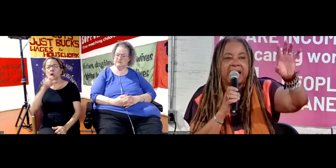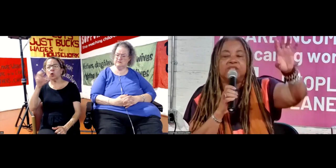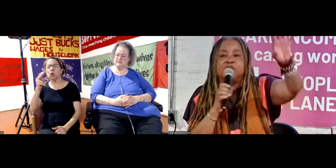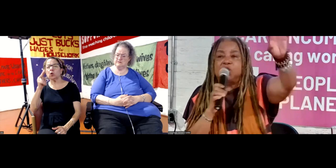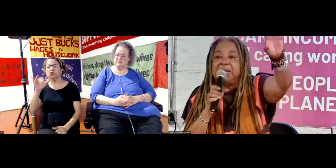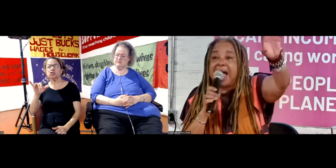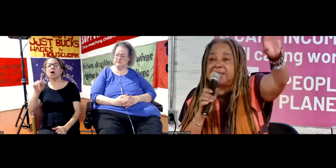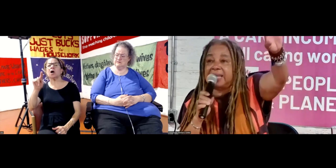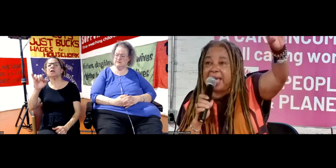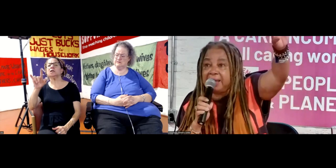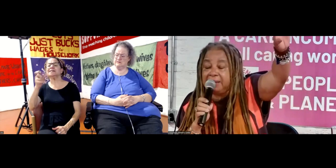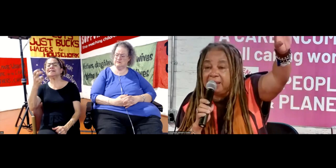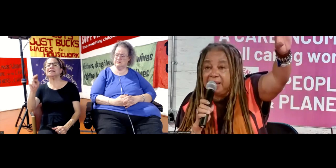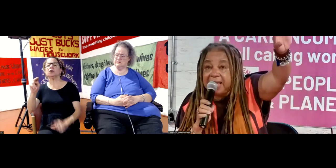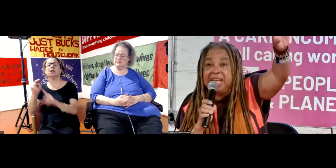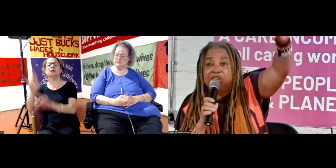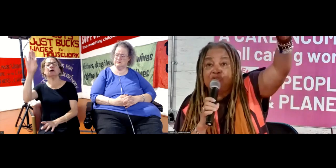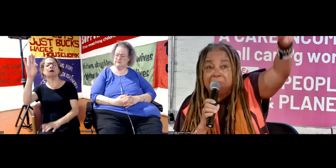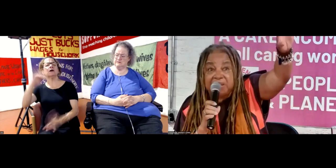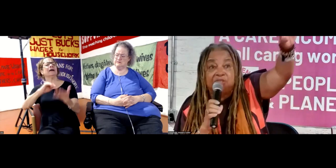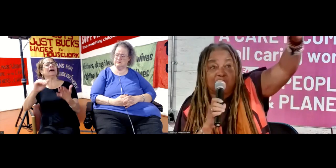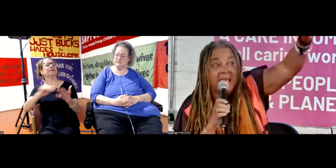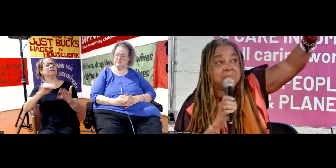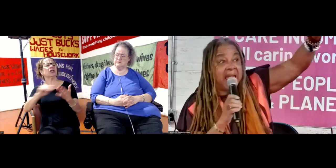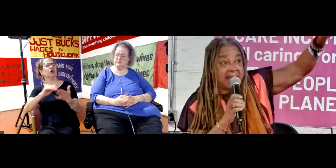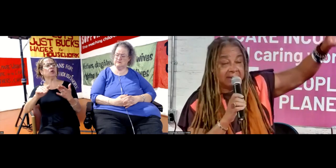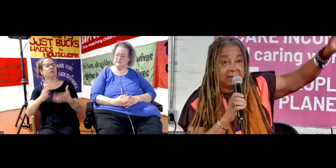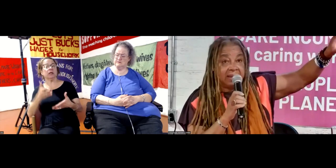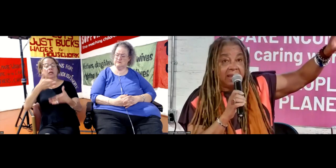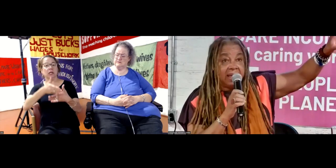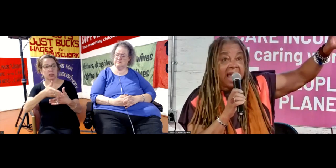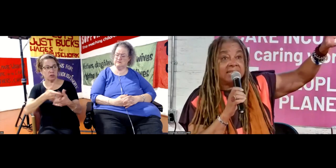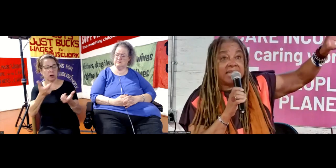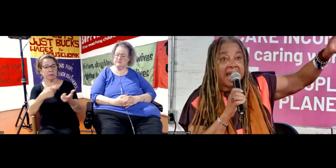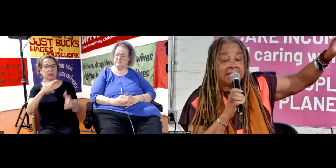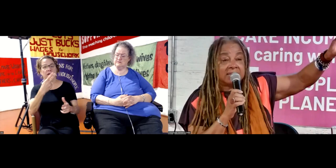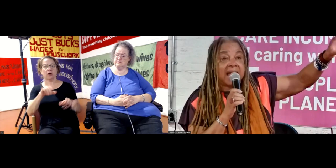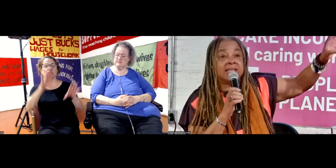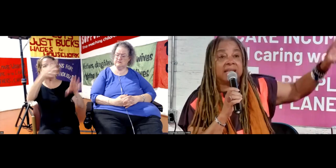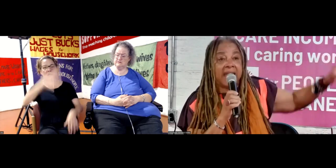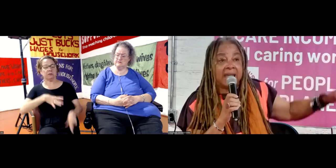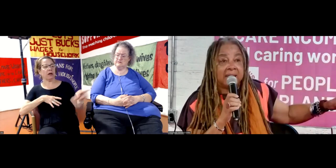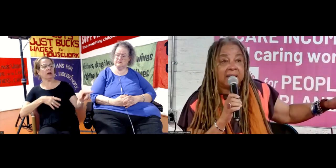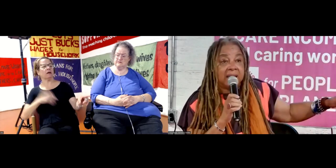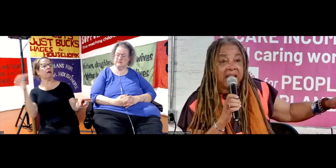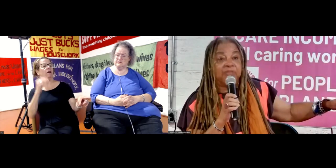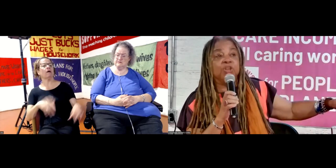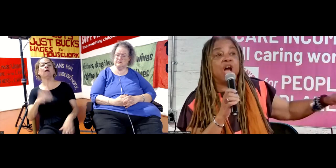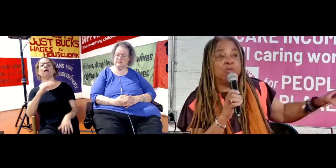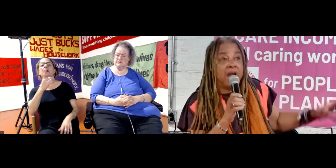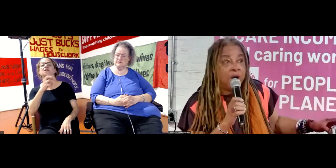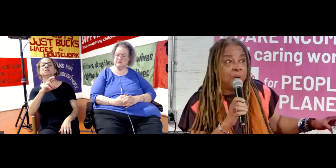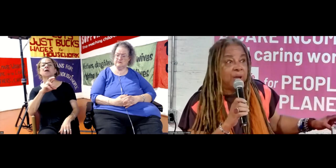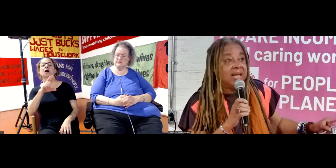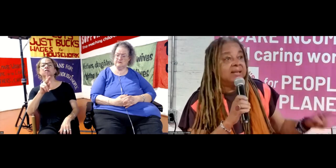one of them said, excuse me, Dr. King, they interrupted the great man and says, Dr. King, If you